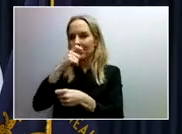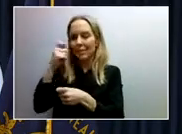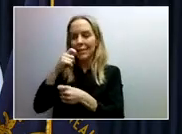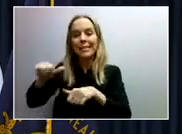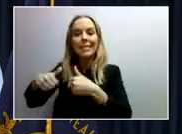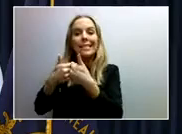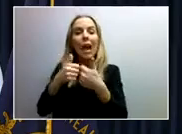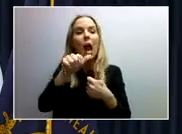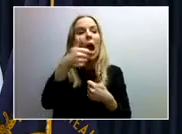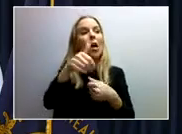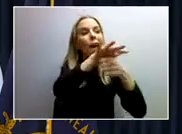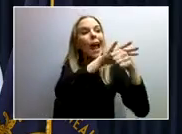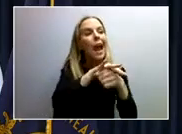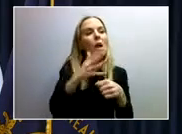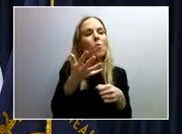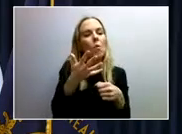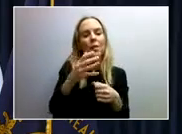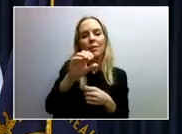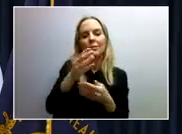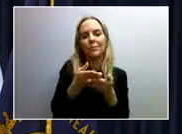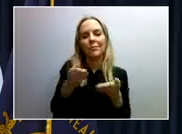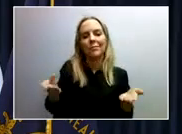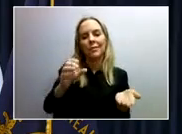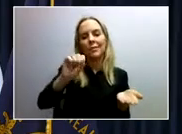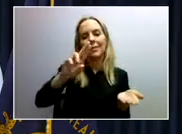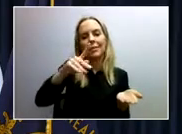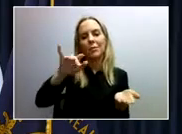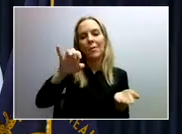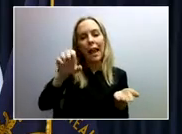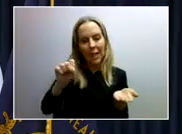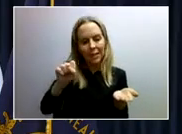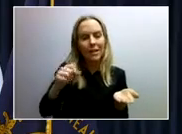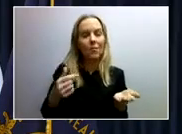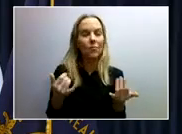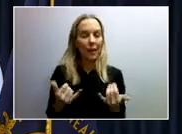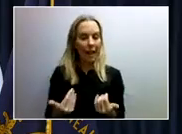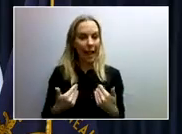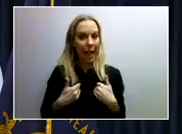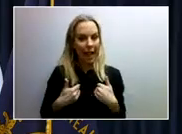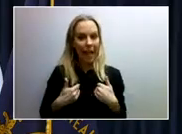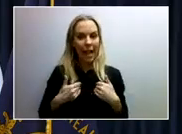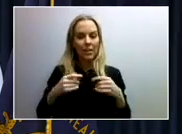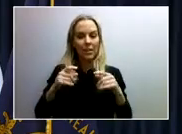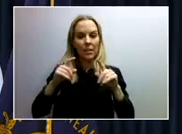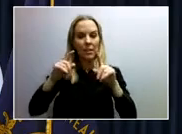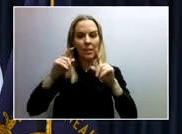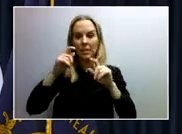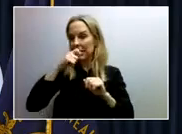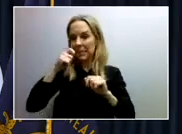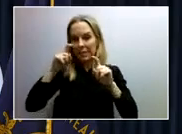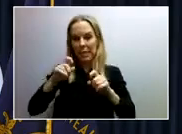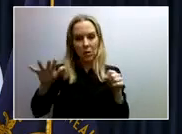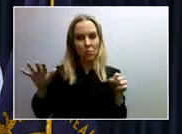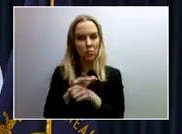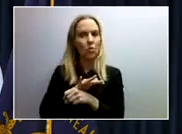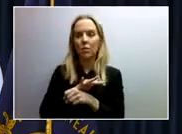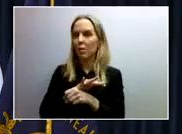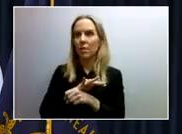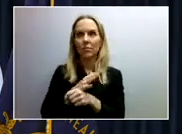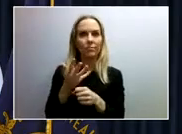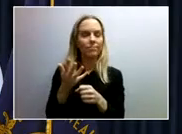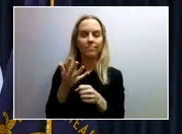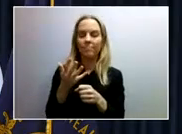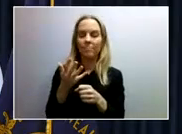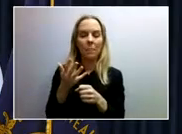communities are supplies. Right now, we've got testing booked in just about everybody that